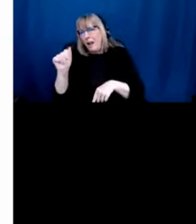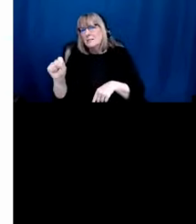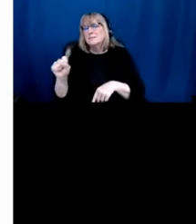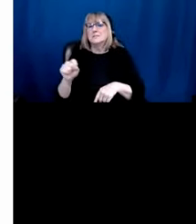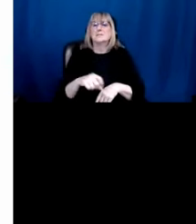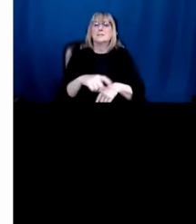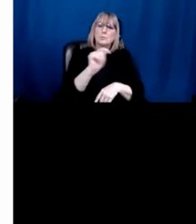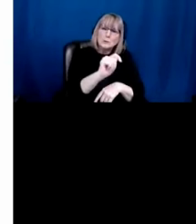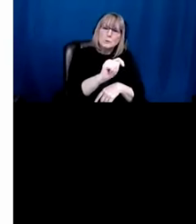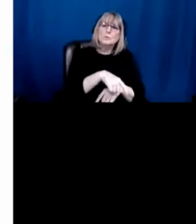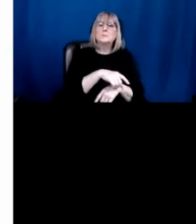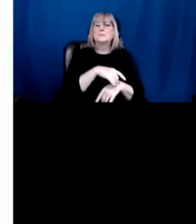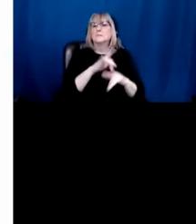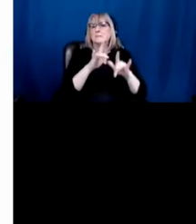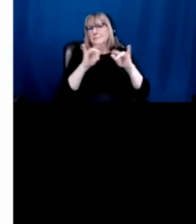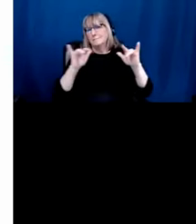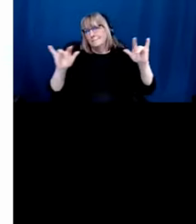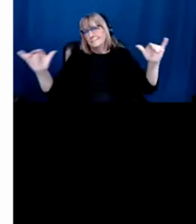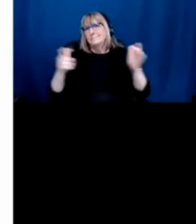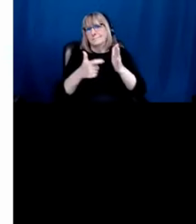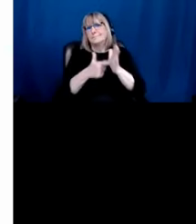poner aire